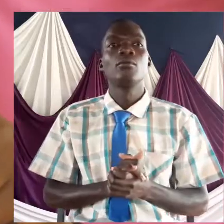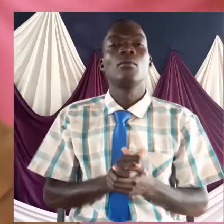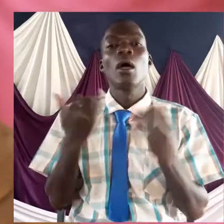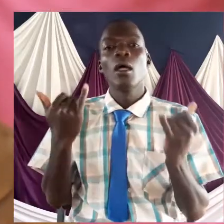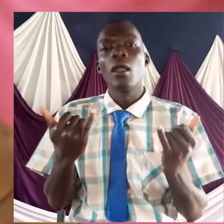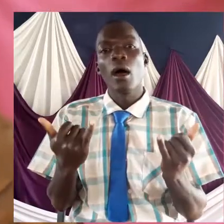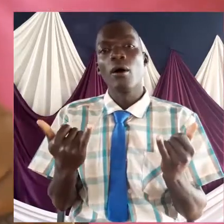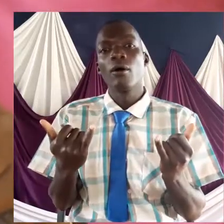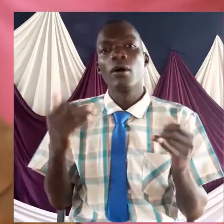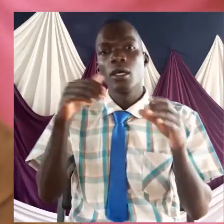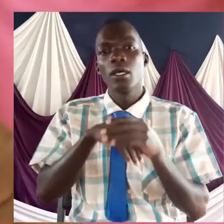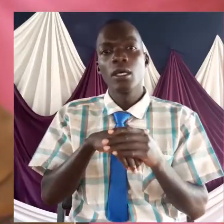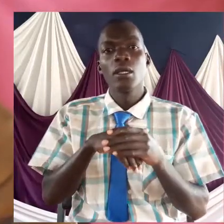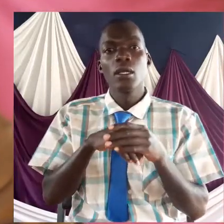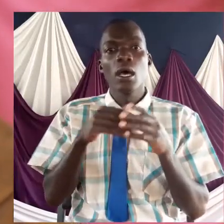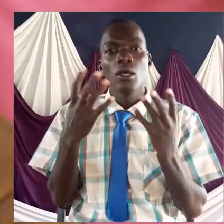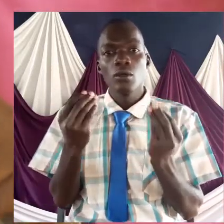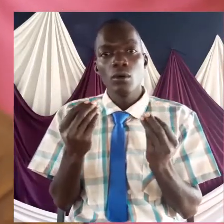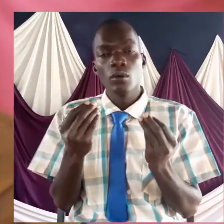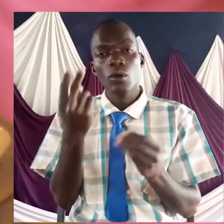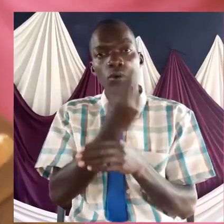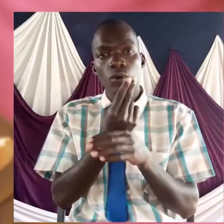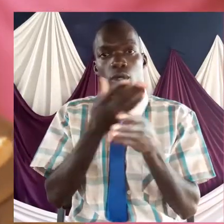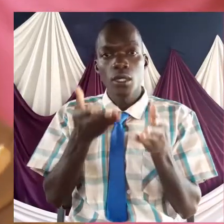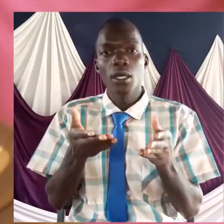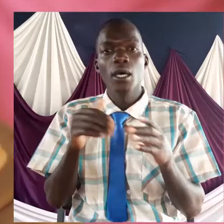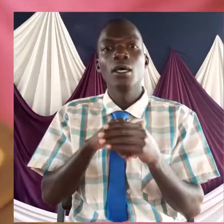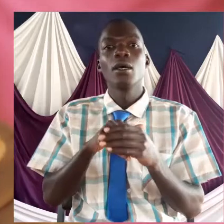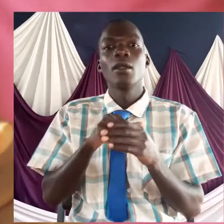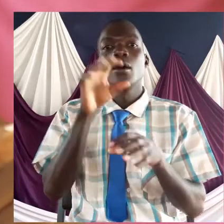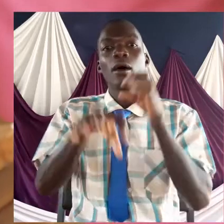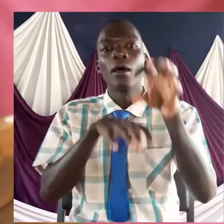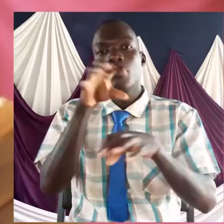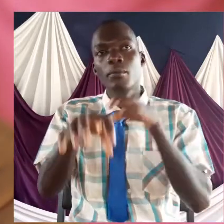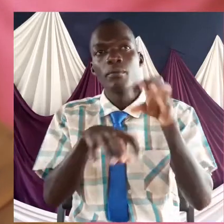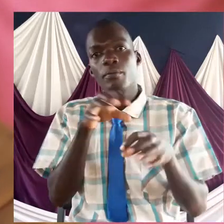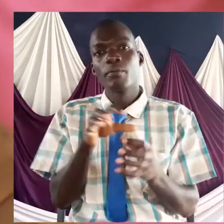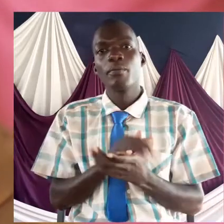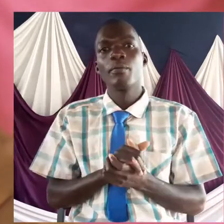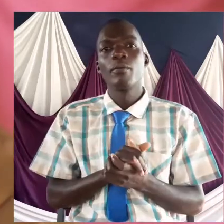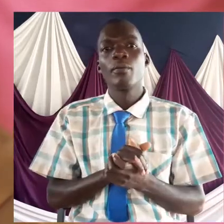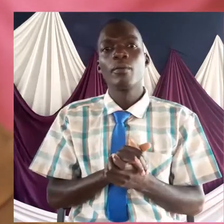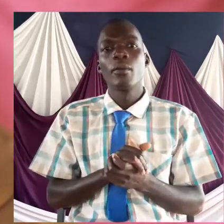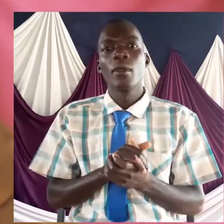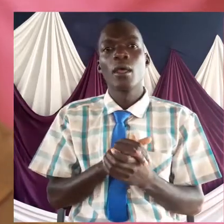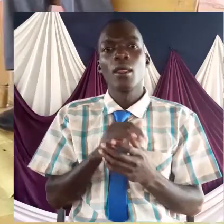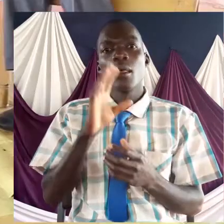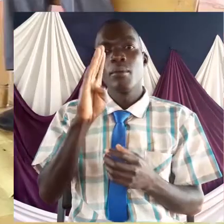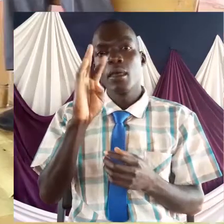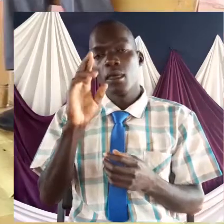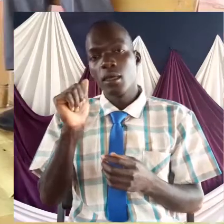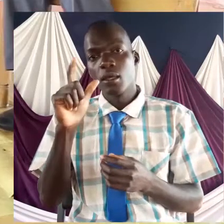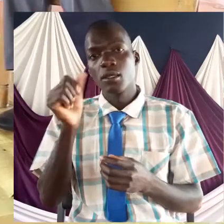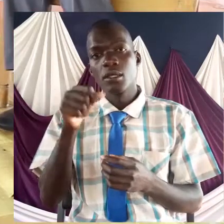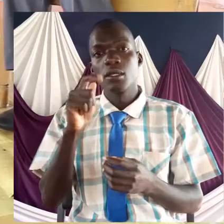now the symbolism used here are animals, the beasts, and the rest. Yes. But